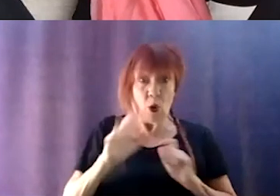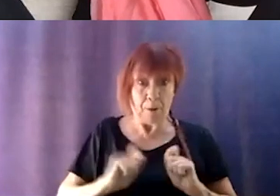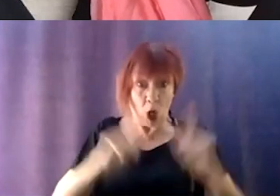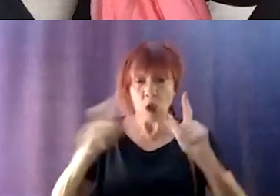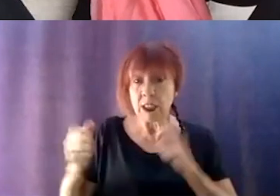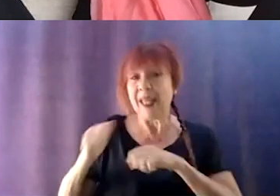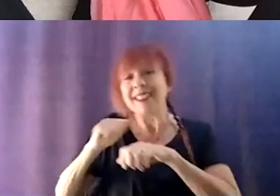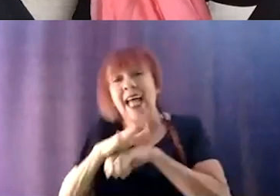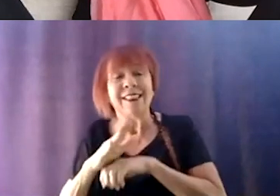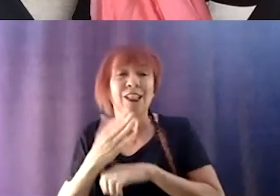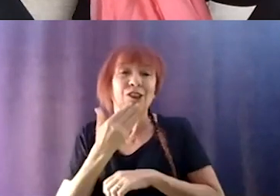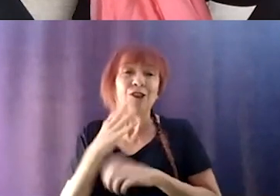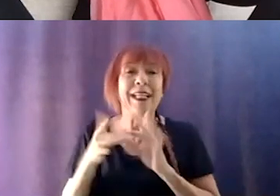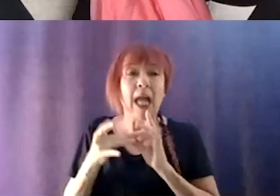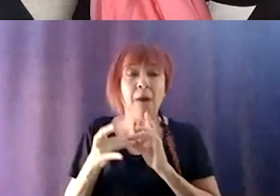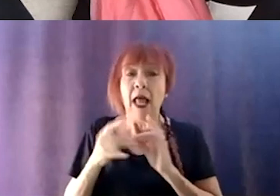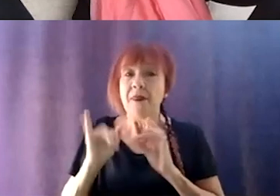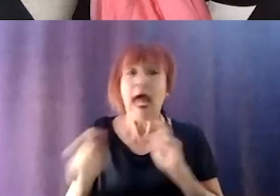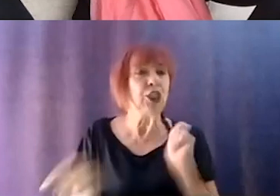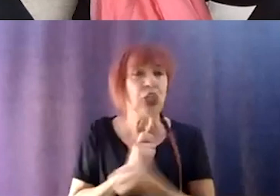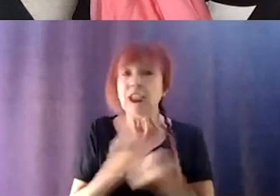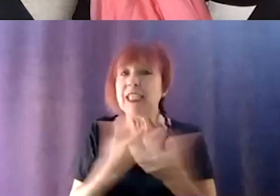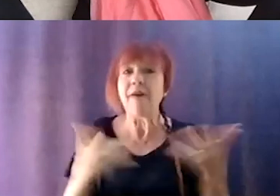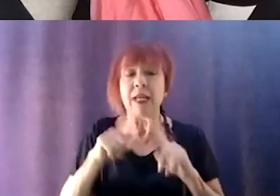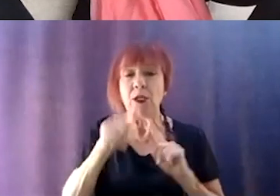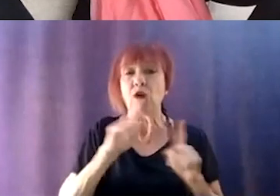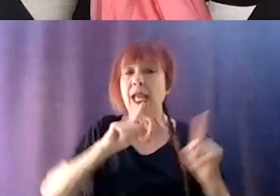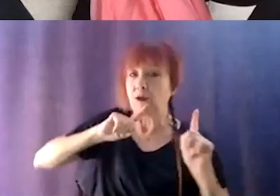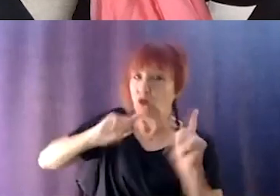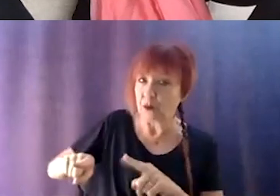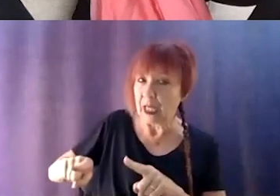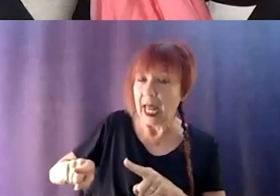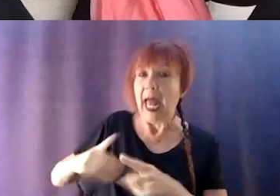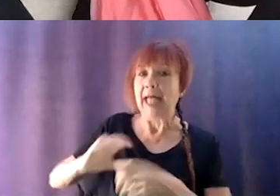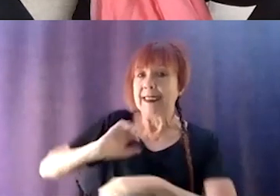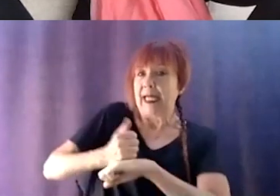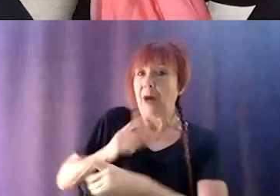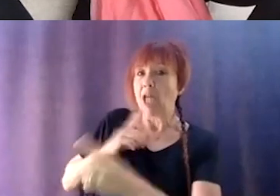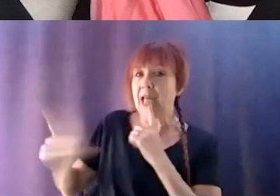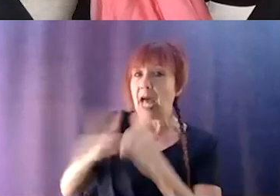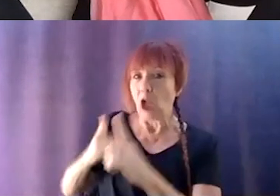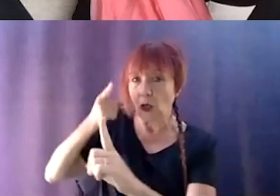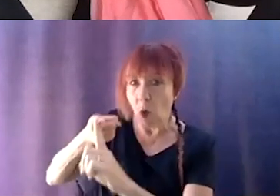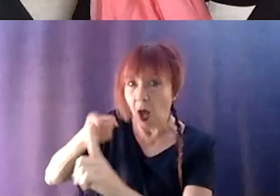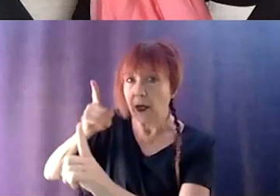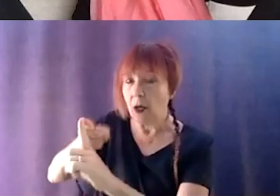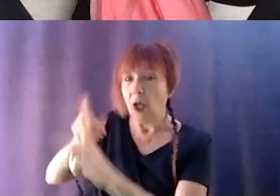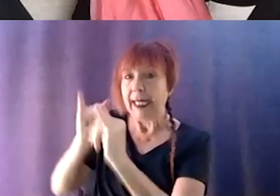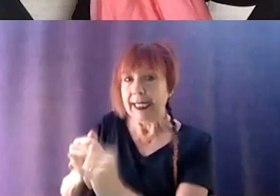you a sweet comment, I think it changes everything when you can create a dialogue individually with somebody. It